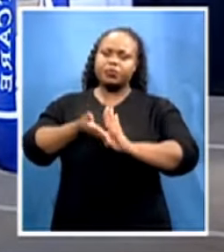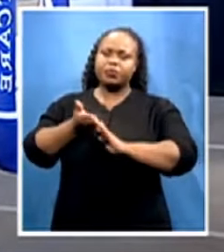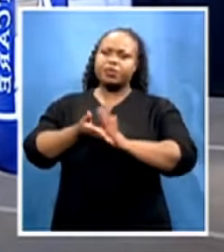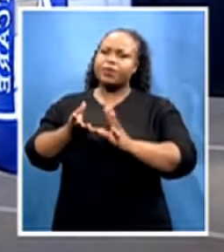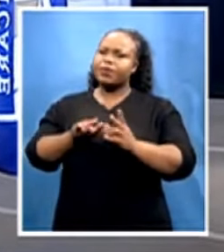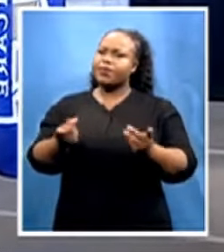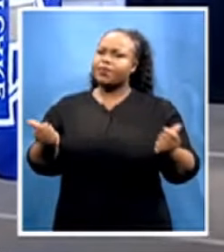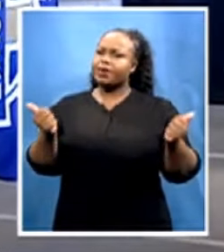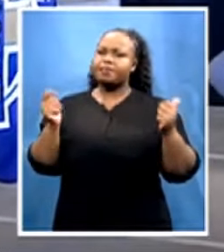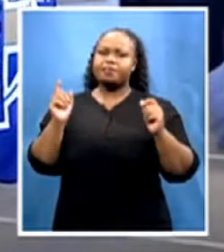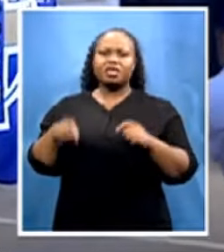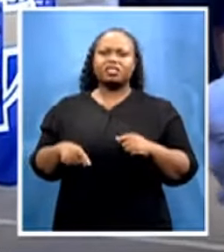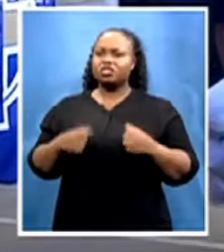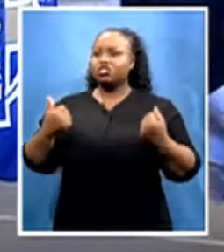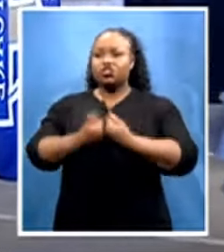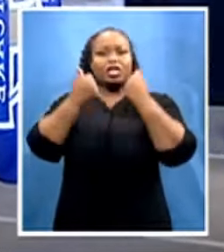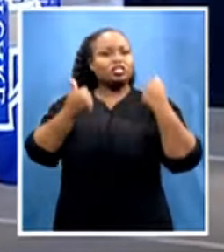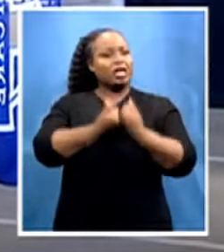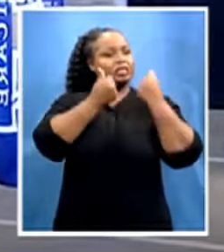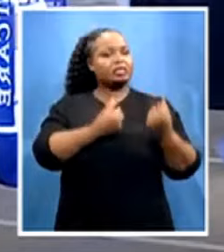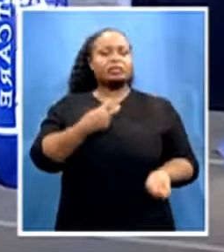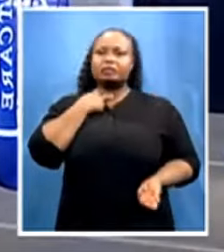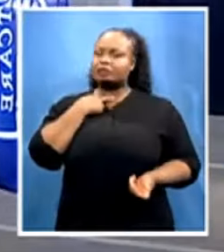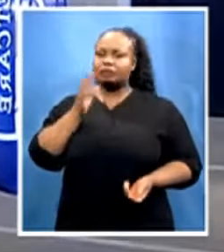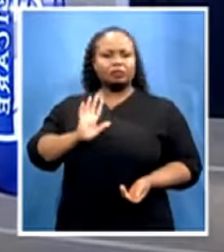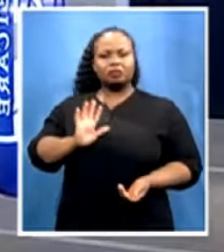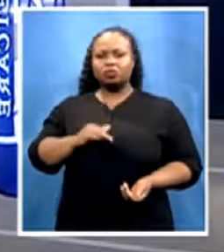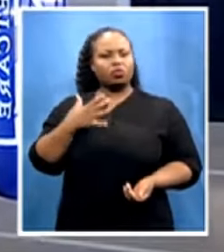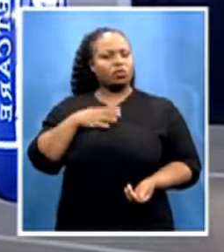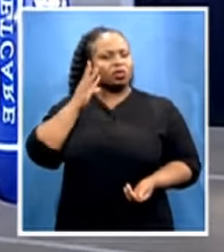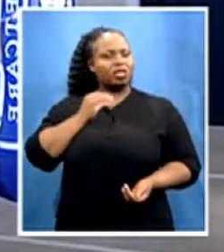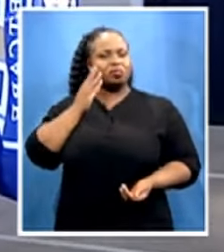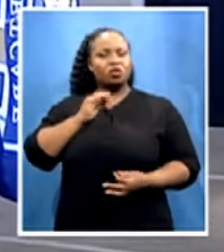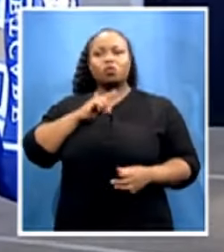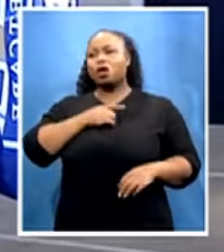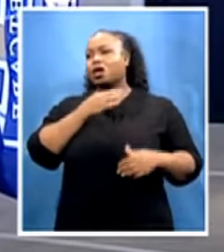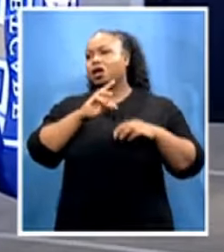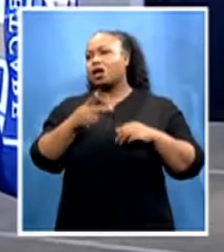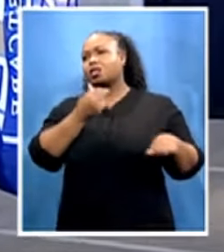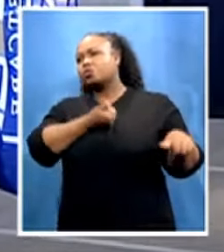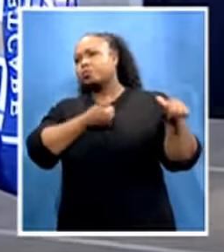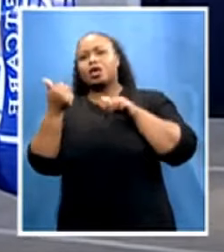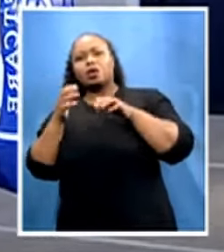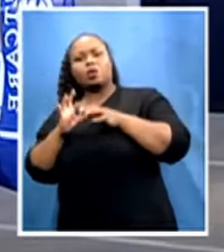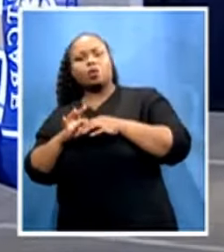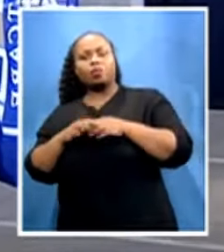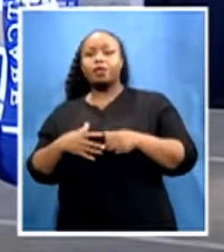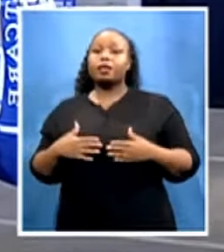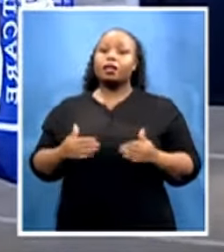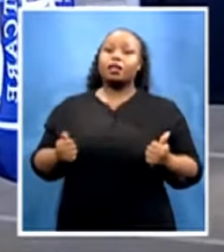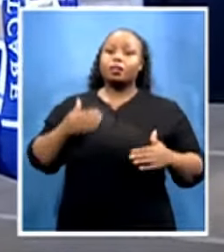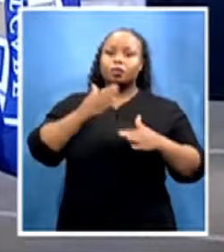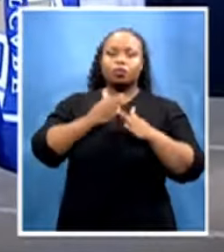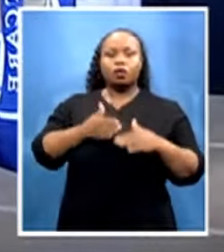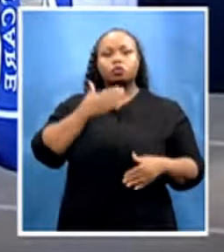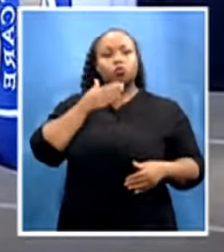in a couple of days here, where people had to be turned back. And these are health workers who are actually in the front line and who are actually